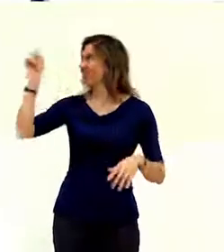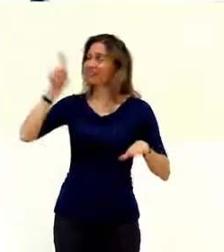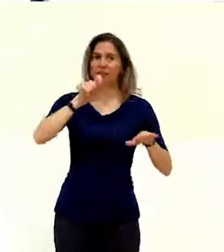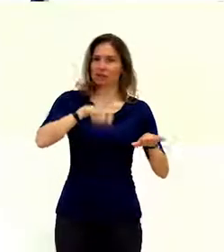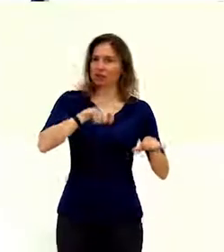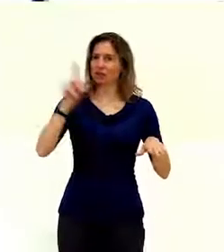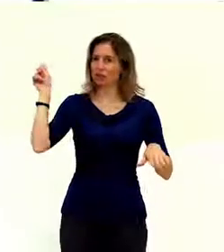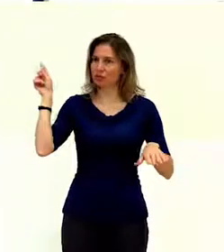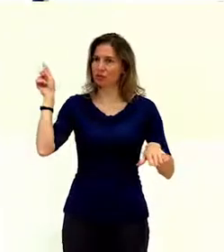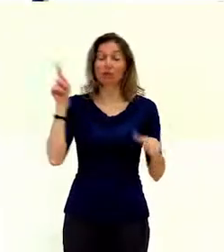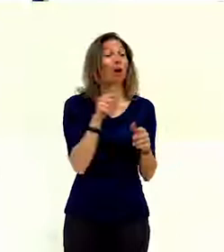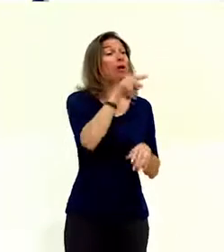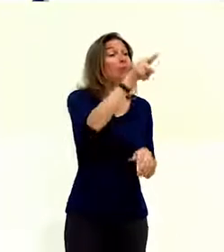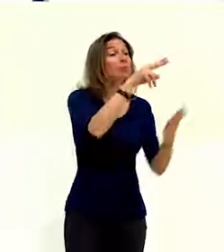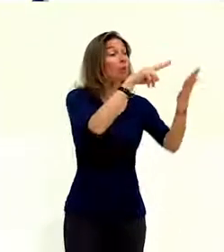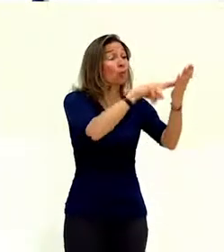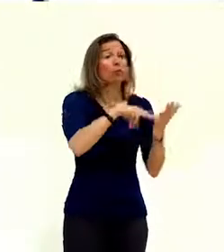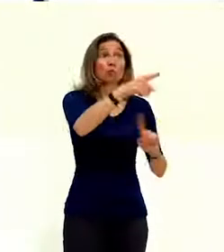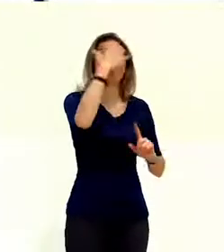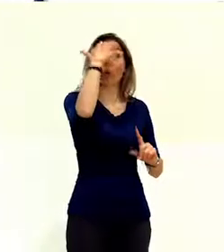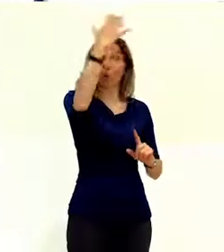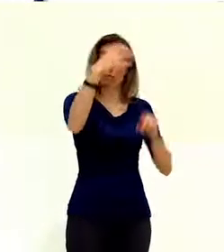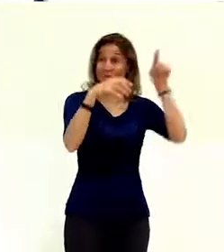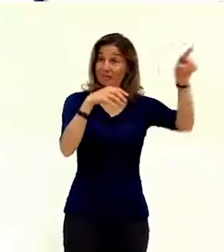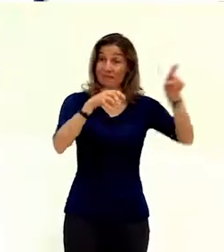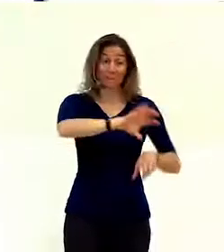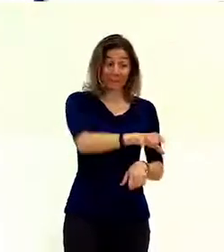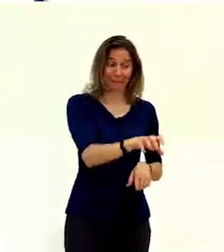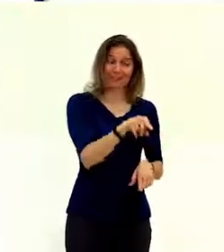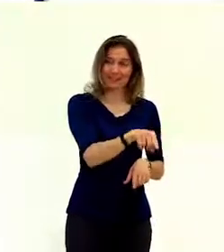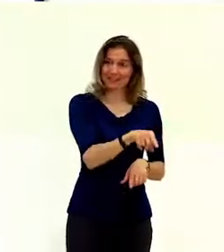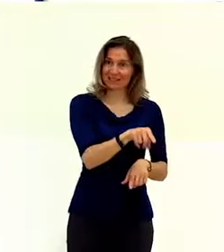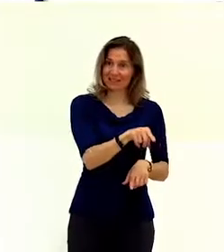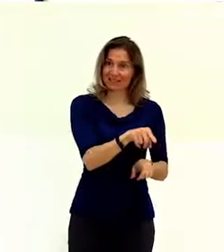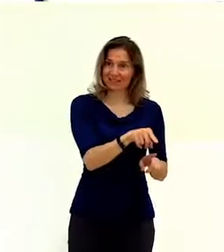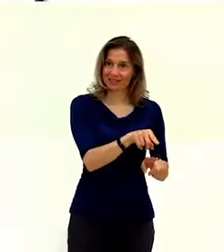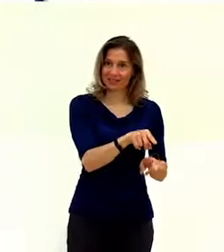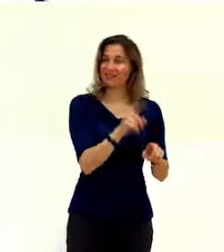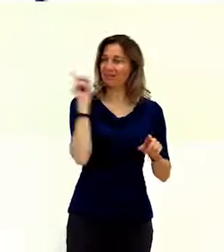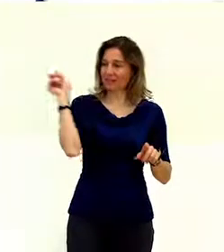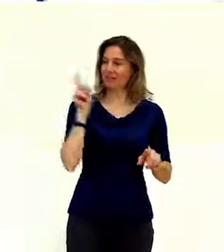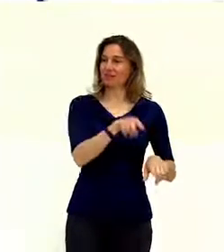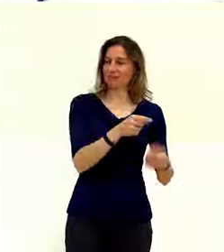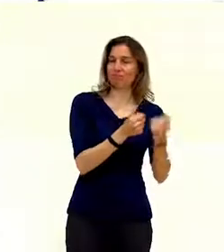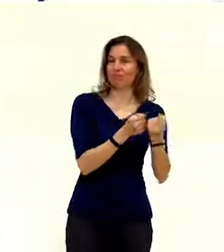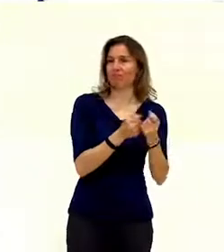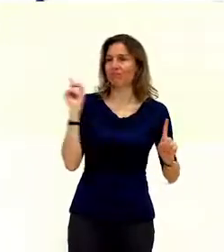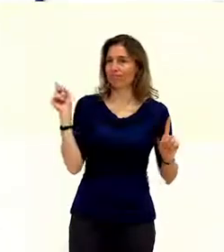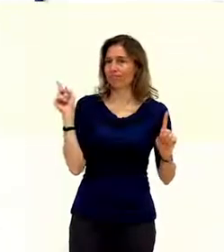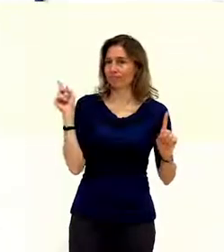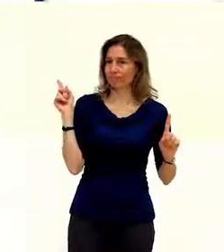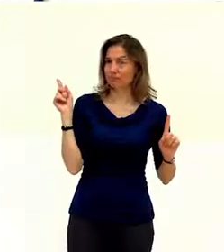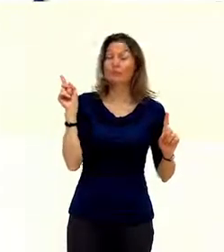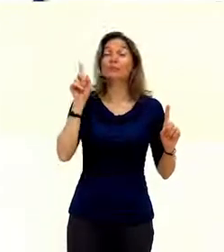of the contracting authority, the government, the member state, to finance this. That